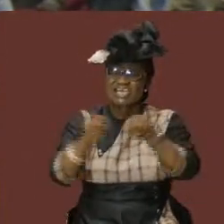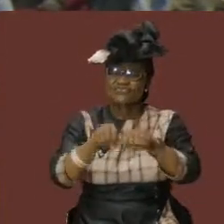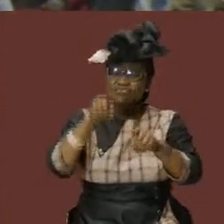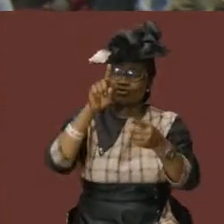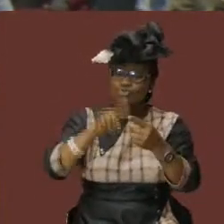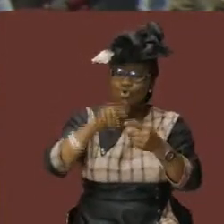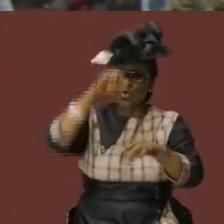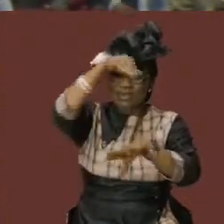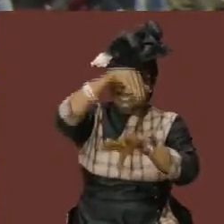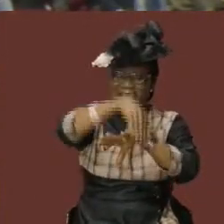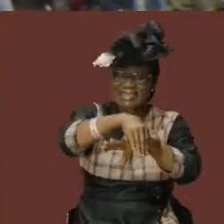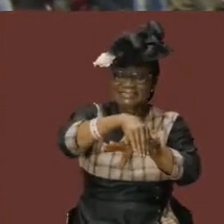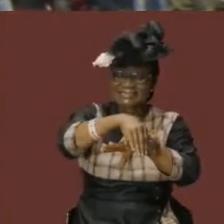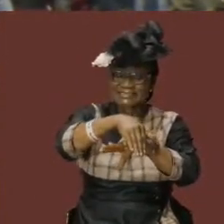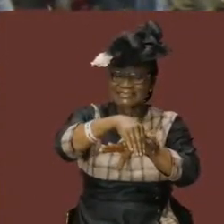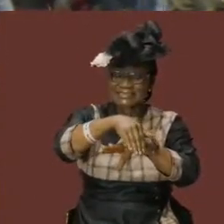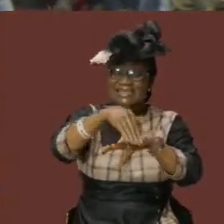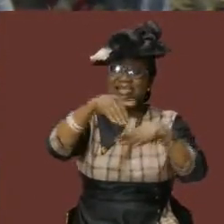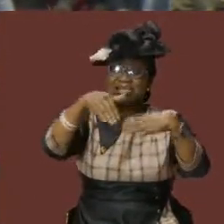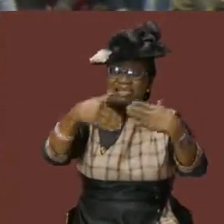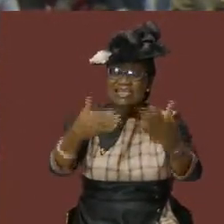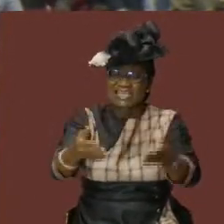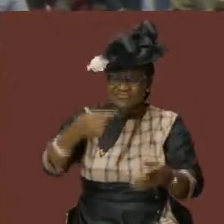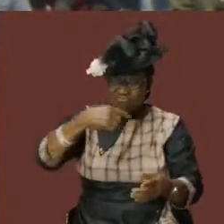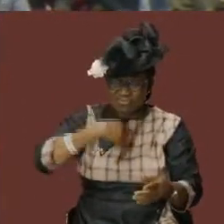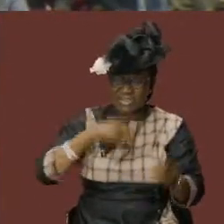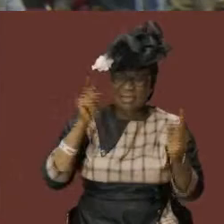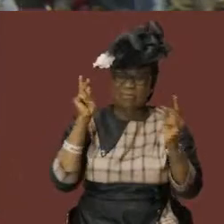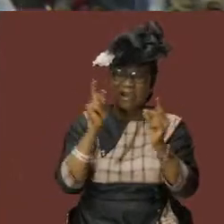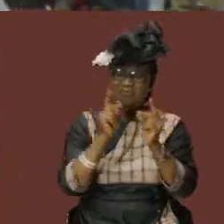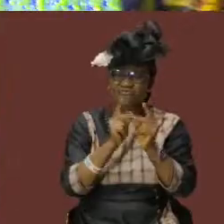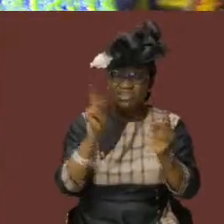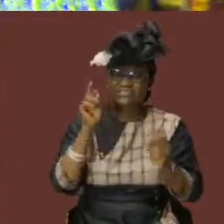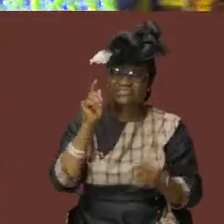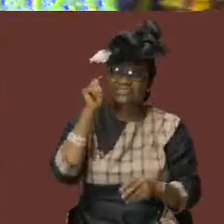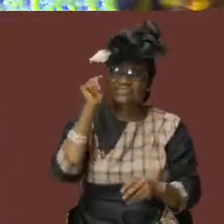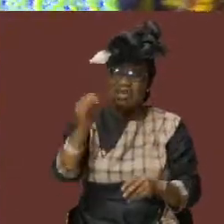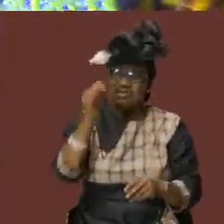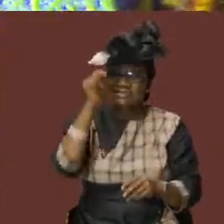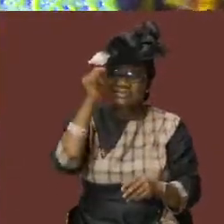give me perfect testimony.